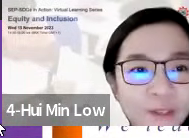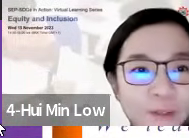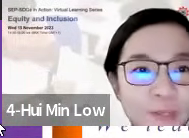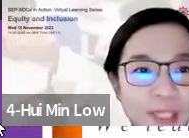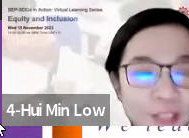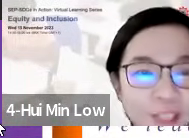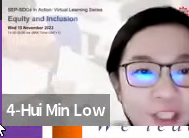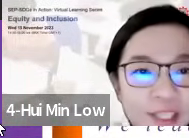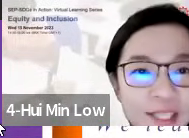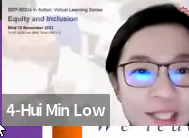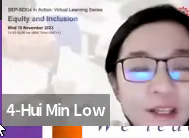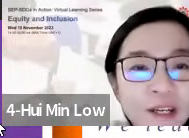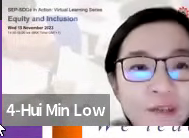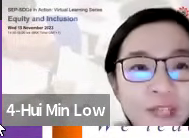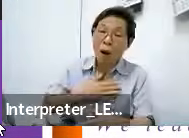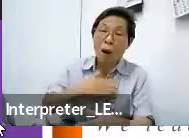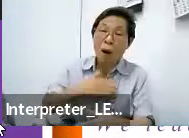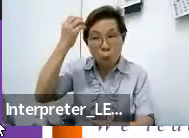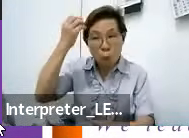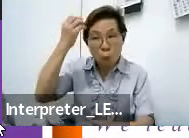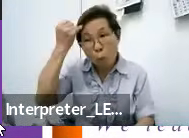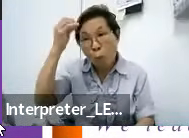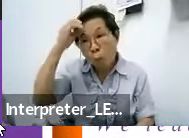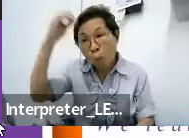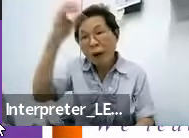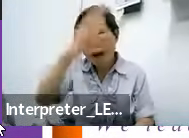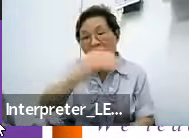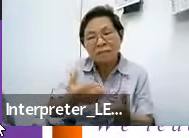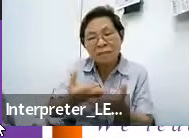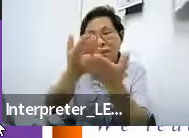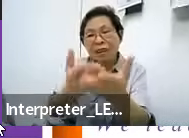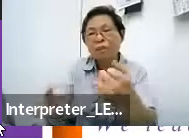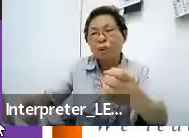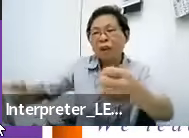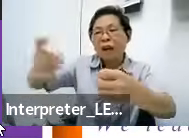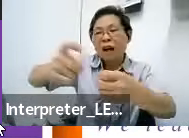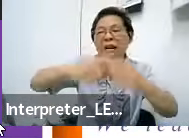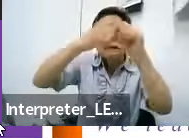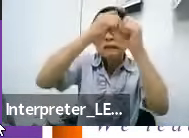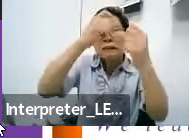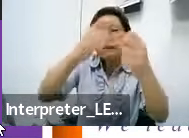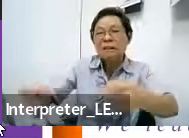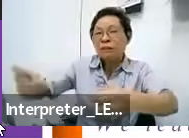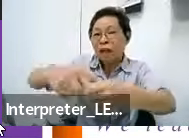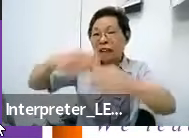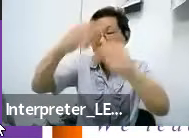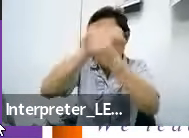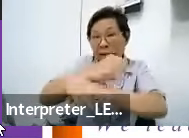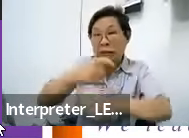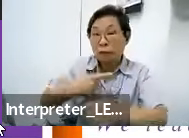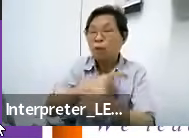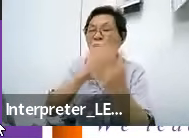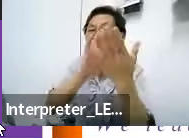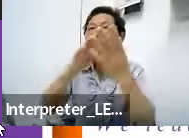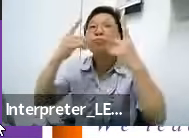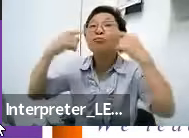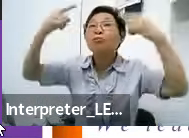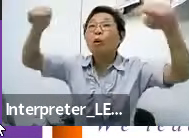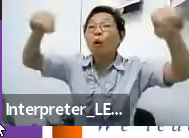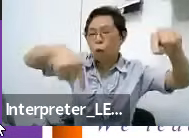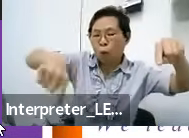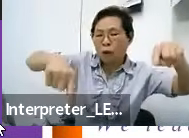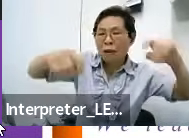and also suggestions here regarding to the challenges that we are facing in achieving